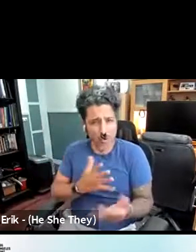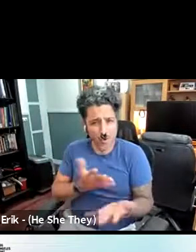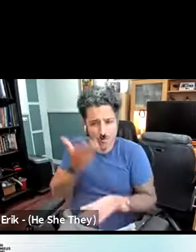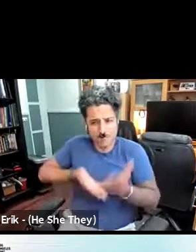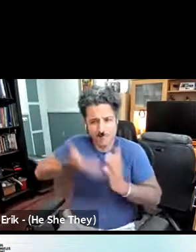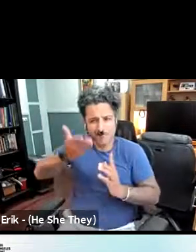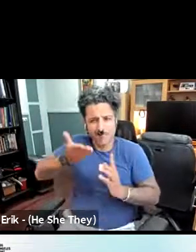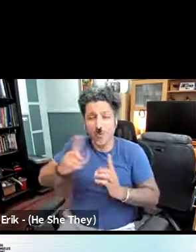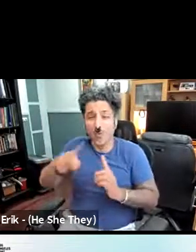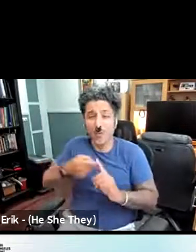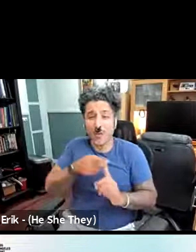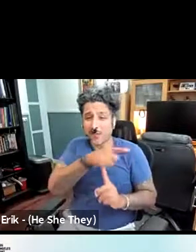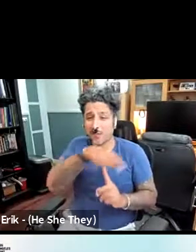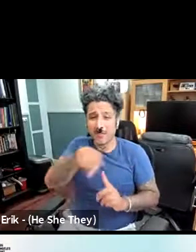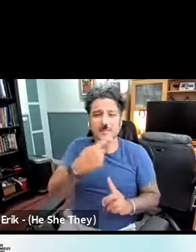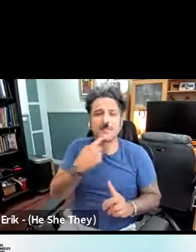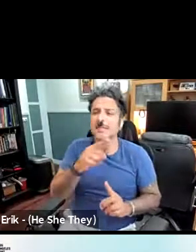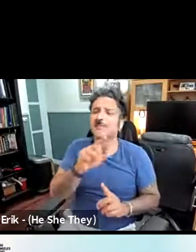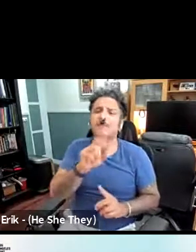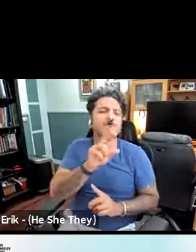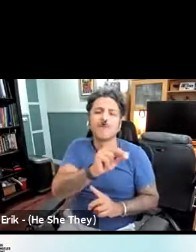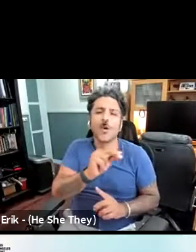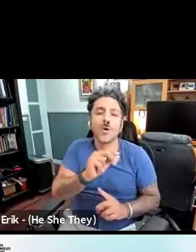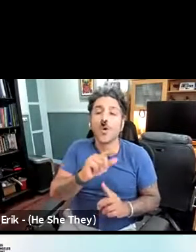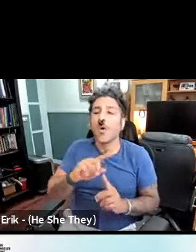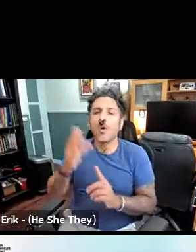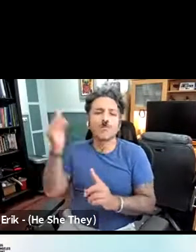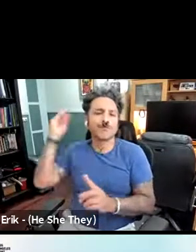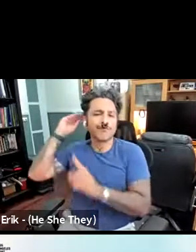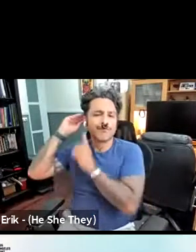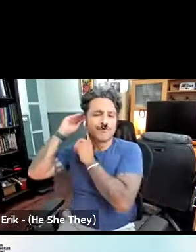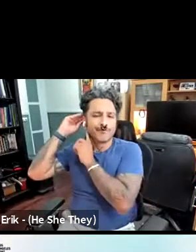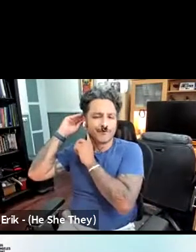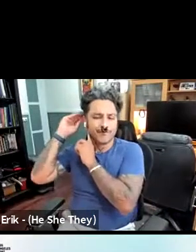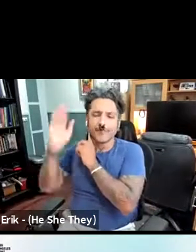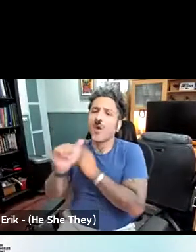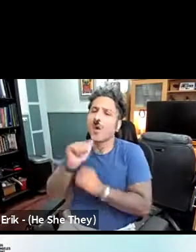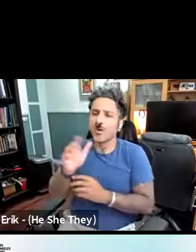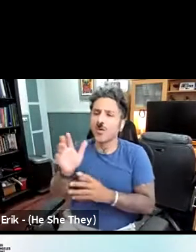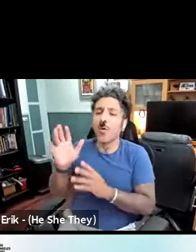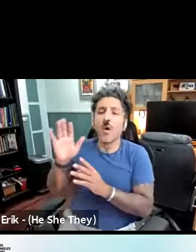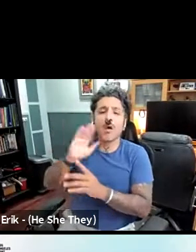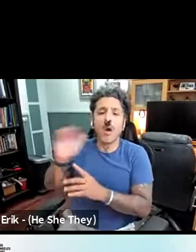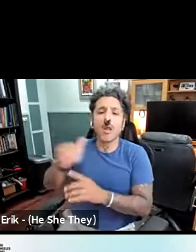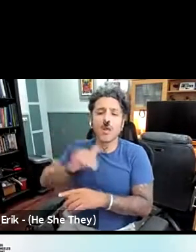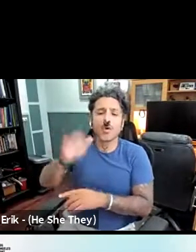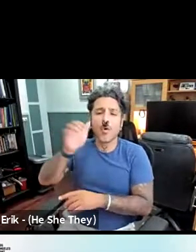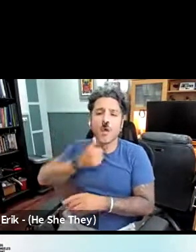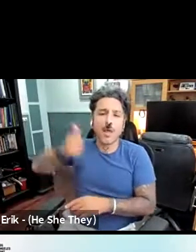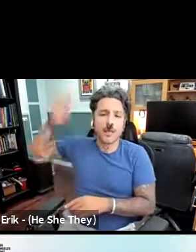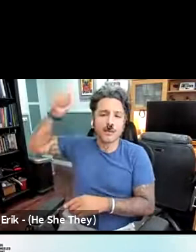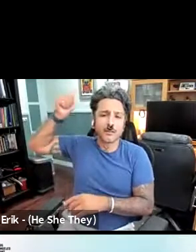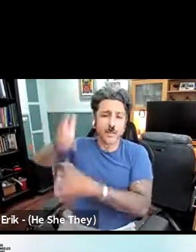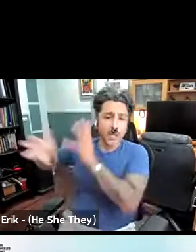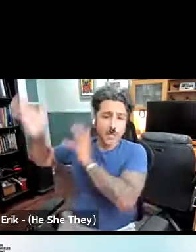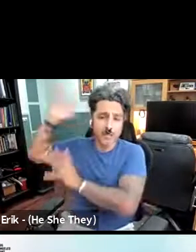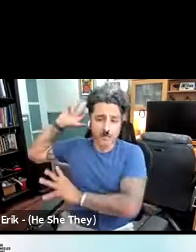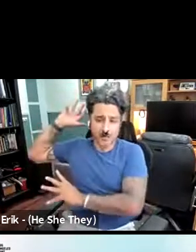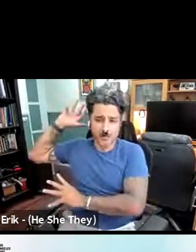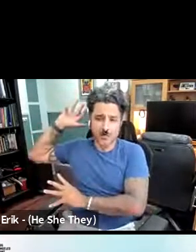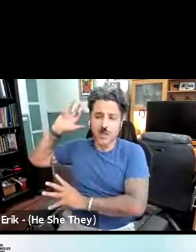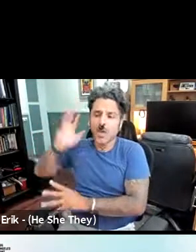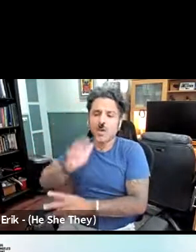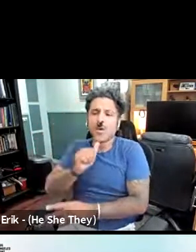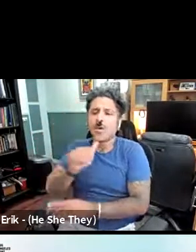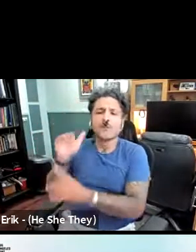said you didn't, go to that. That thing will not fail you. And don't forget to call on your ancestors. Don't forget to call on Caleb Bond. Don't forget to